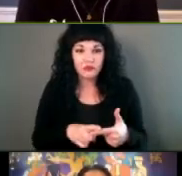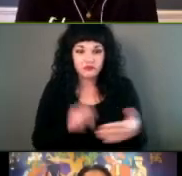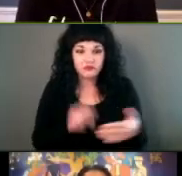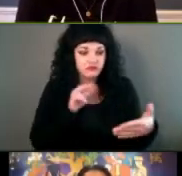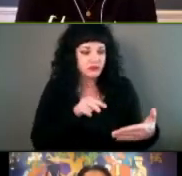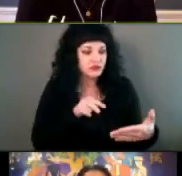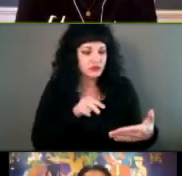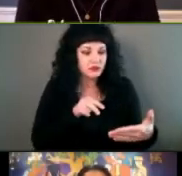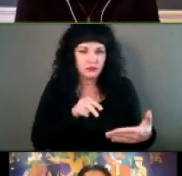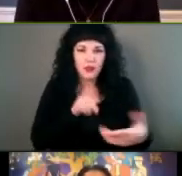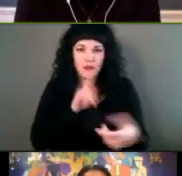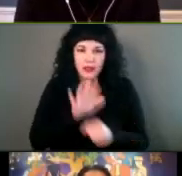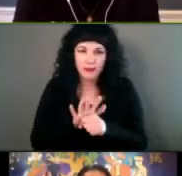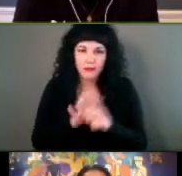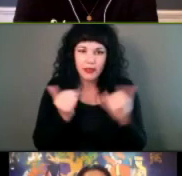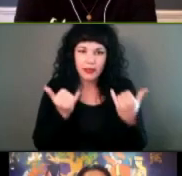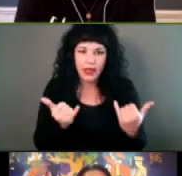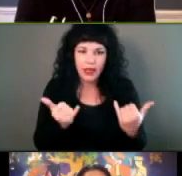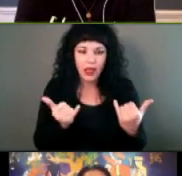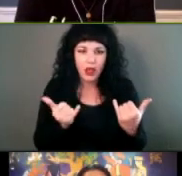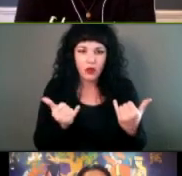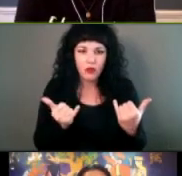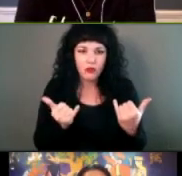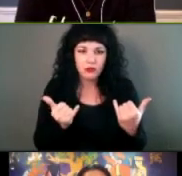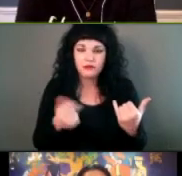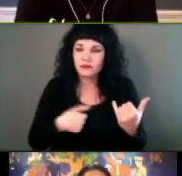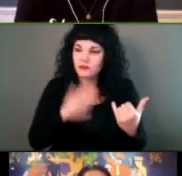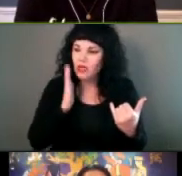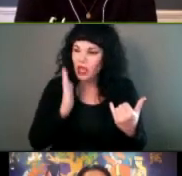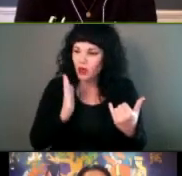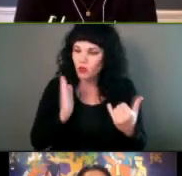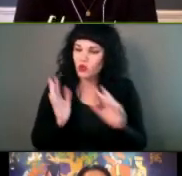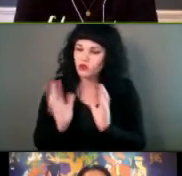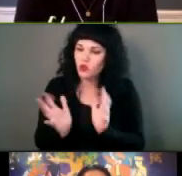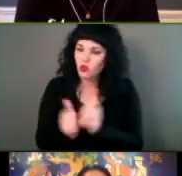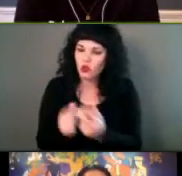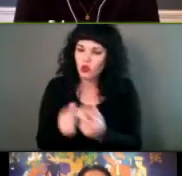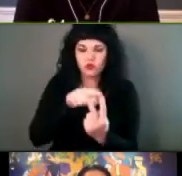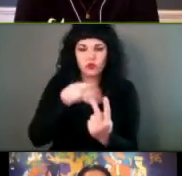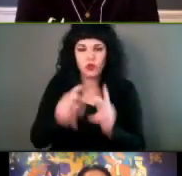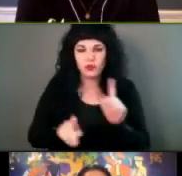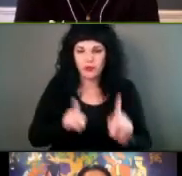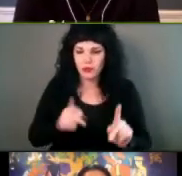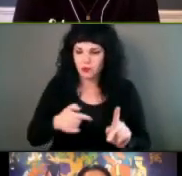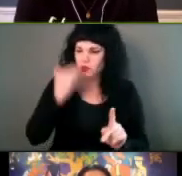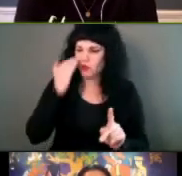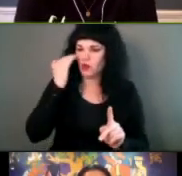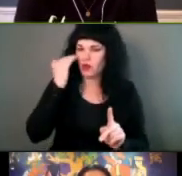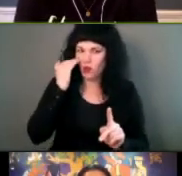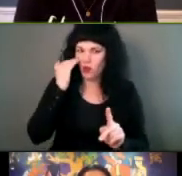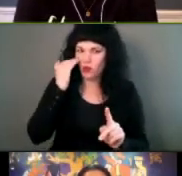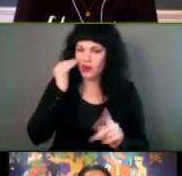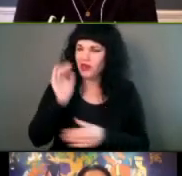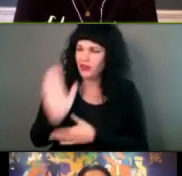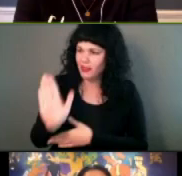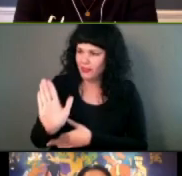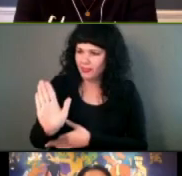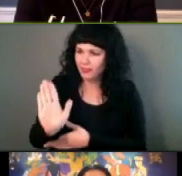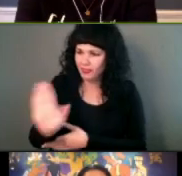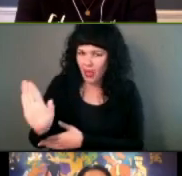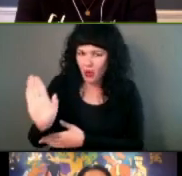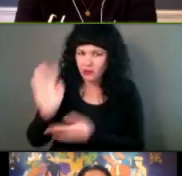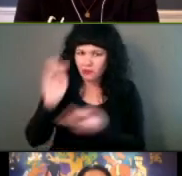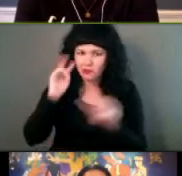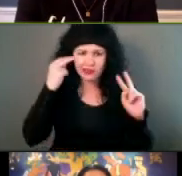know and challenge their racism and narrative that you know are wrong about Black folks,